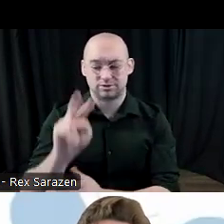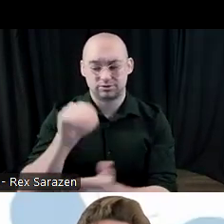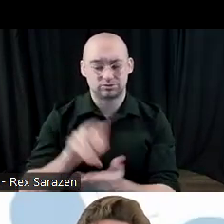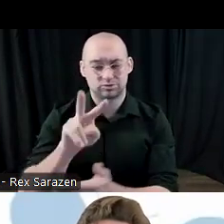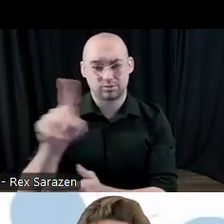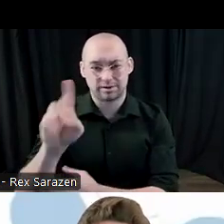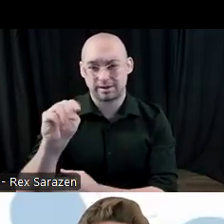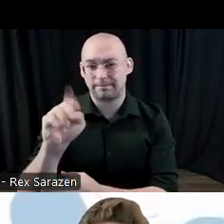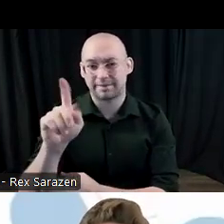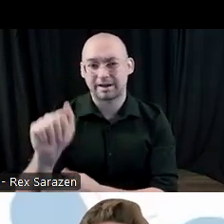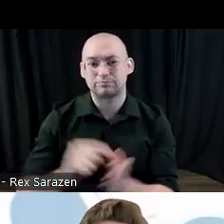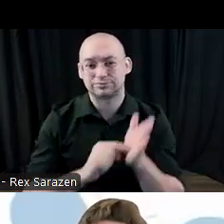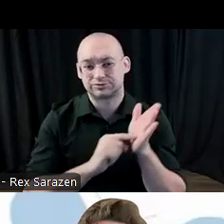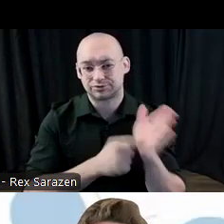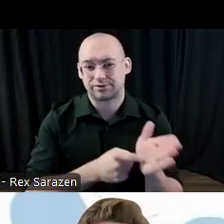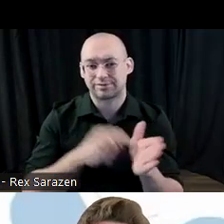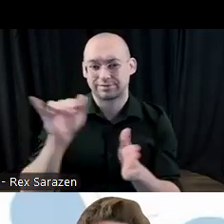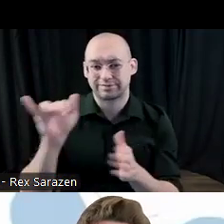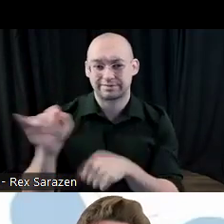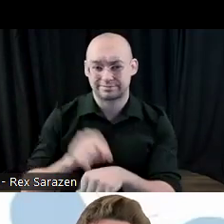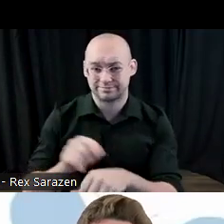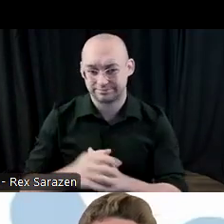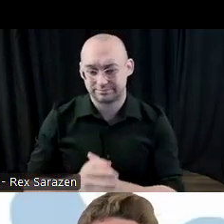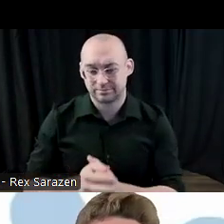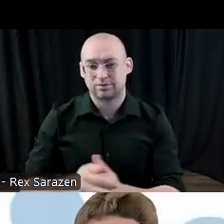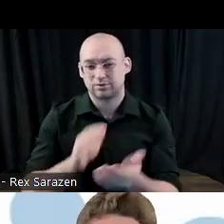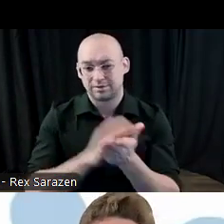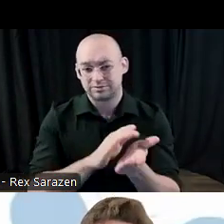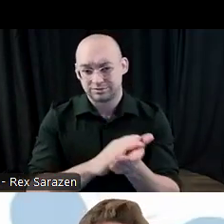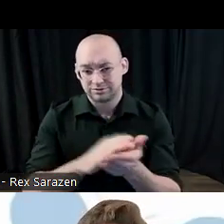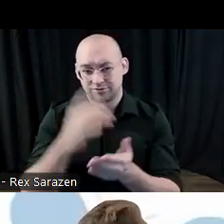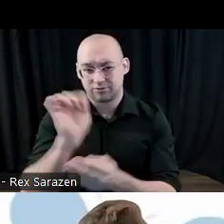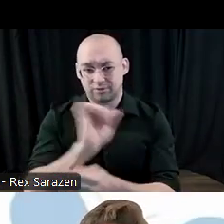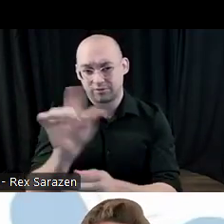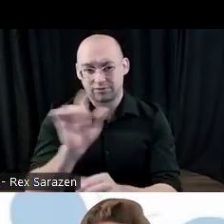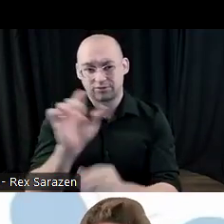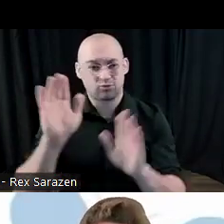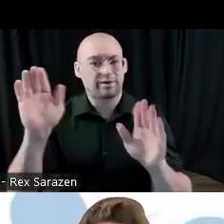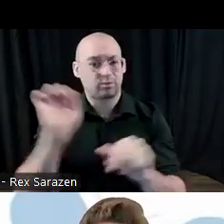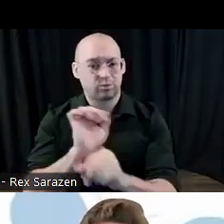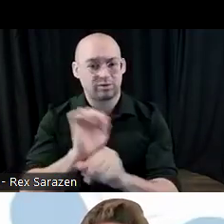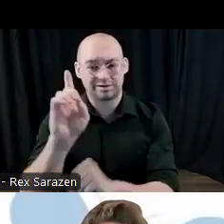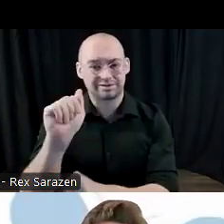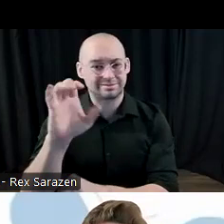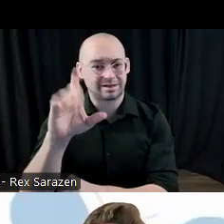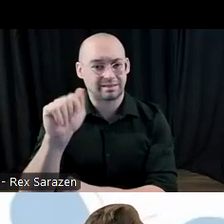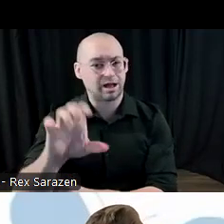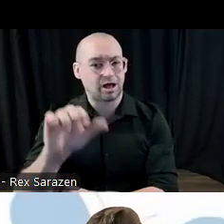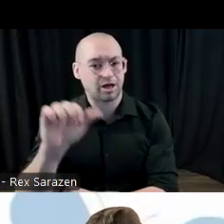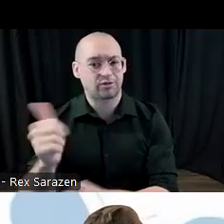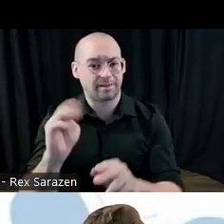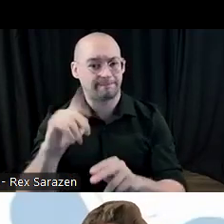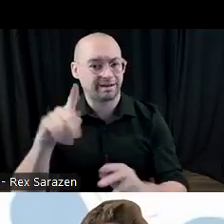the MPA was launched. Congratulations on the excellent work that DACLAC, the other MPA stakeholder